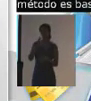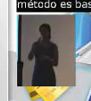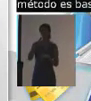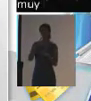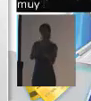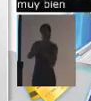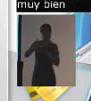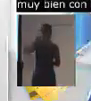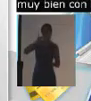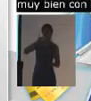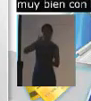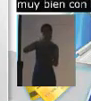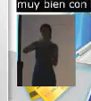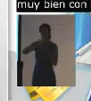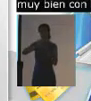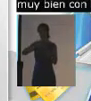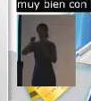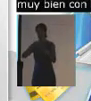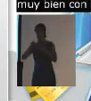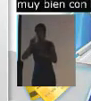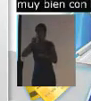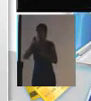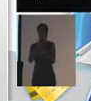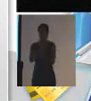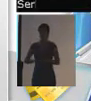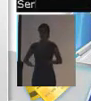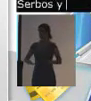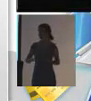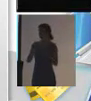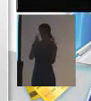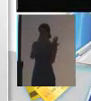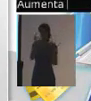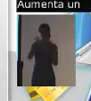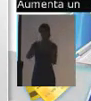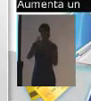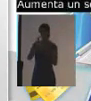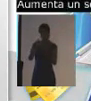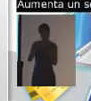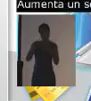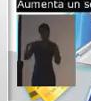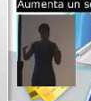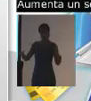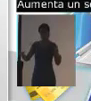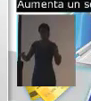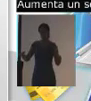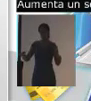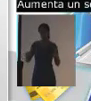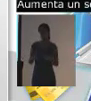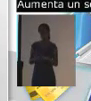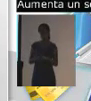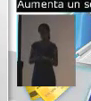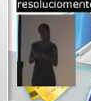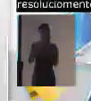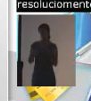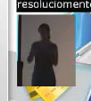because it is very independent from noise in servers and measurements. It increases the